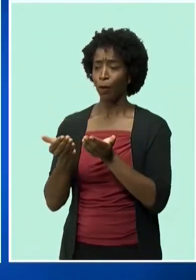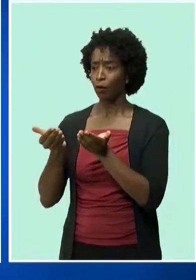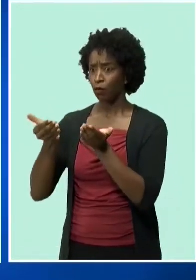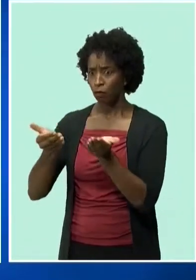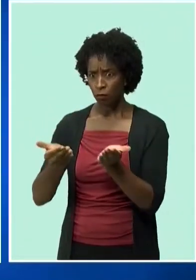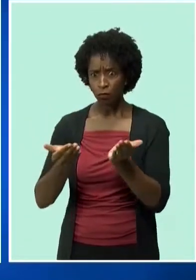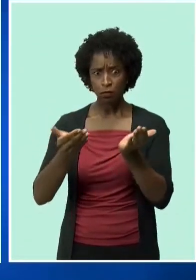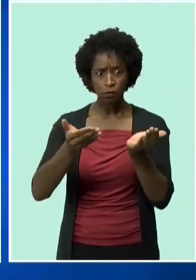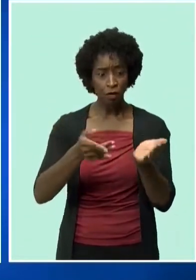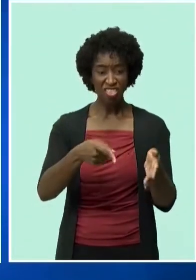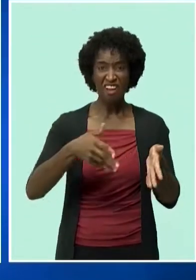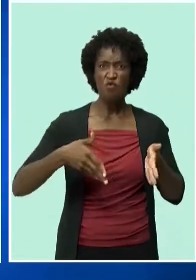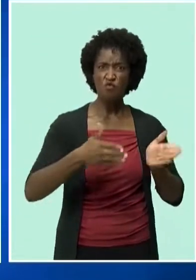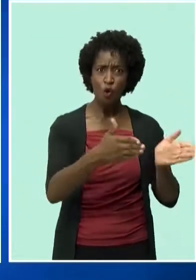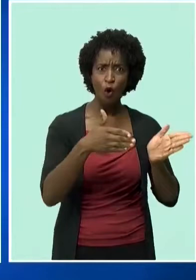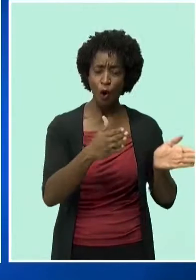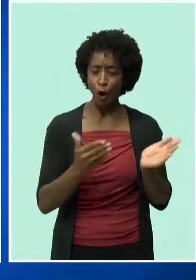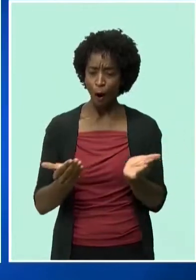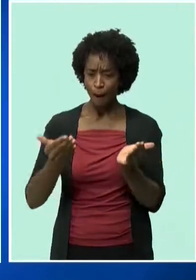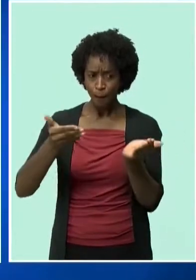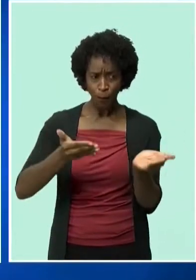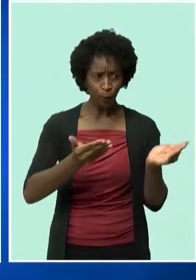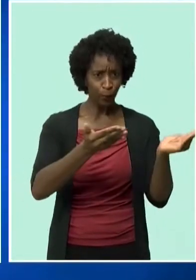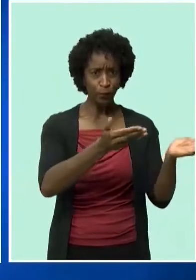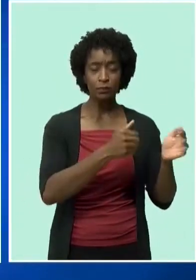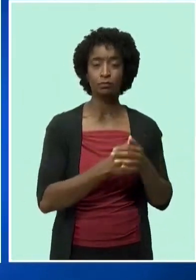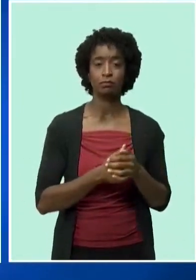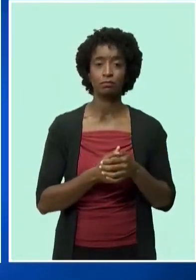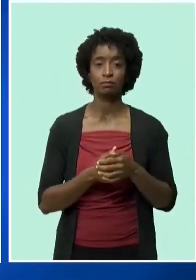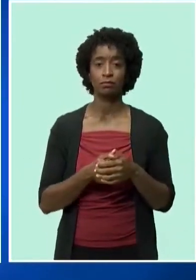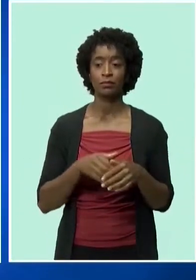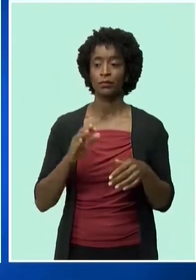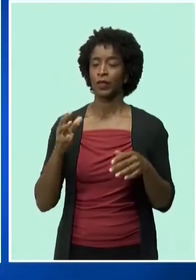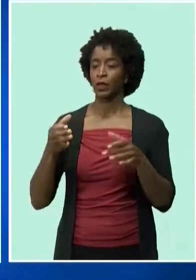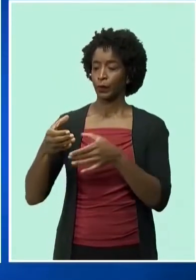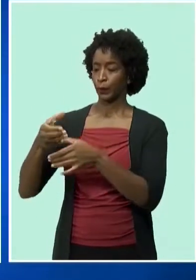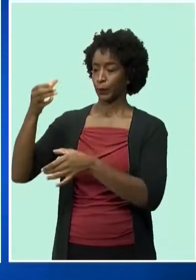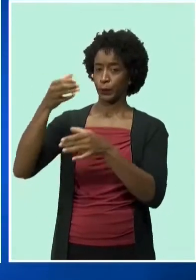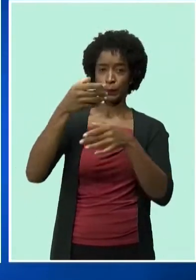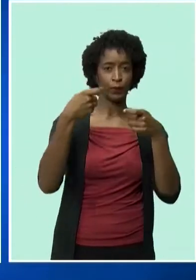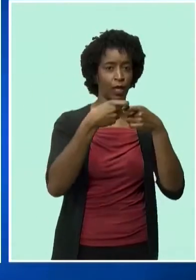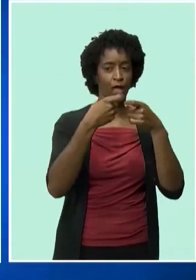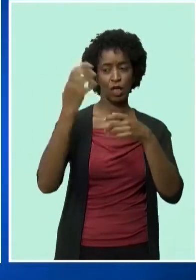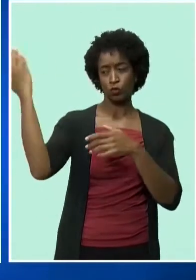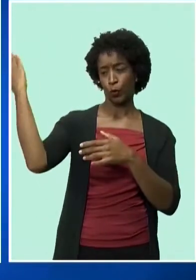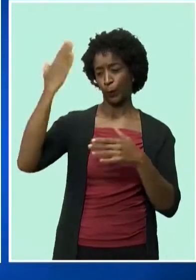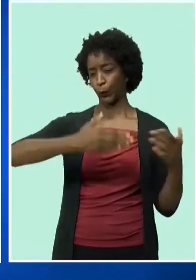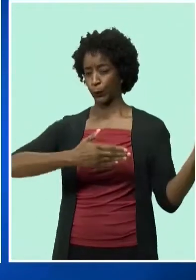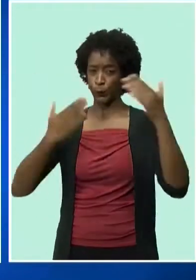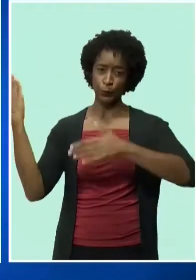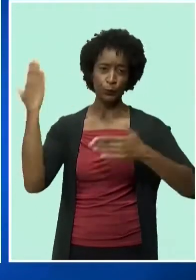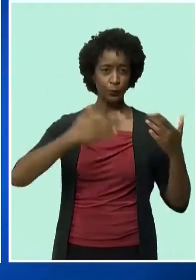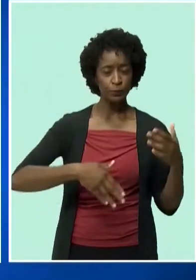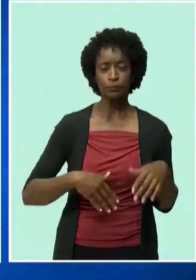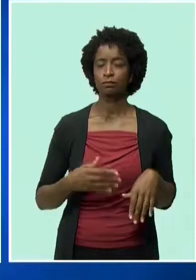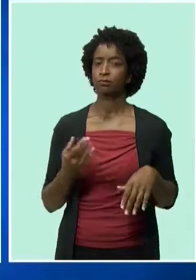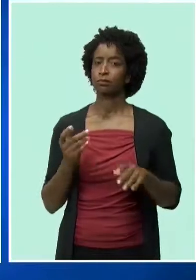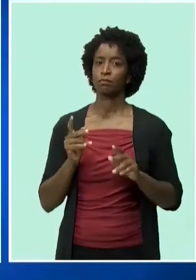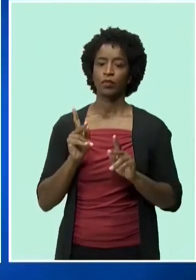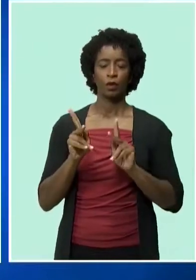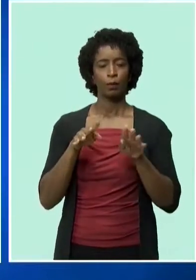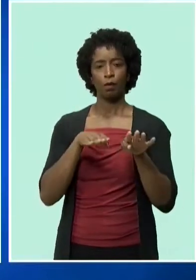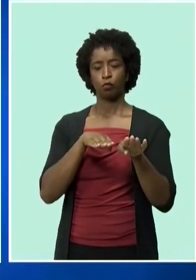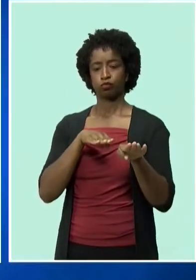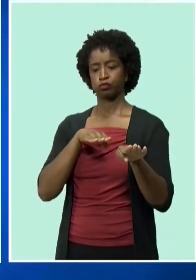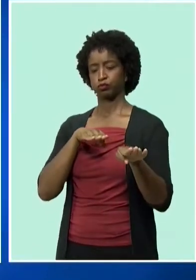street. Hurricane-force winds bringing down power lines. Ahead of the storm, long lines on interstates